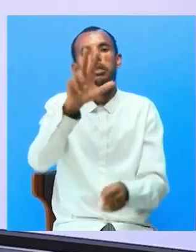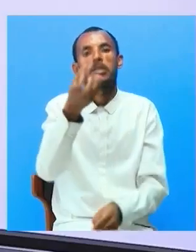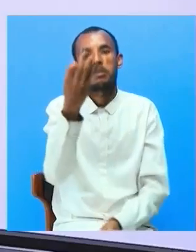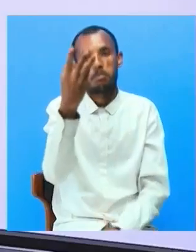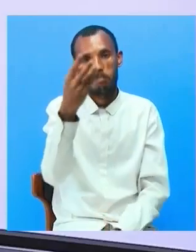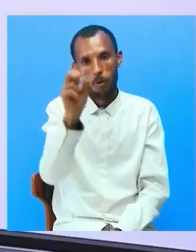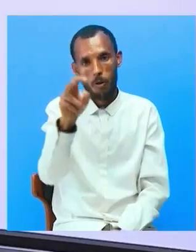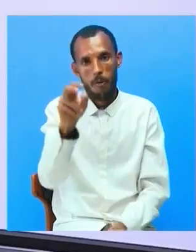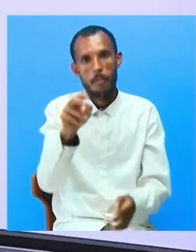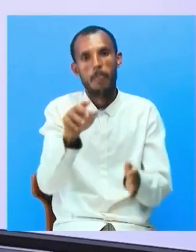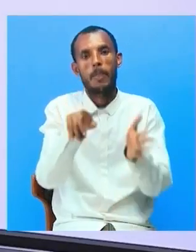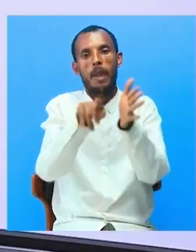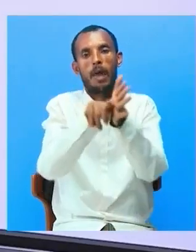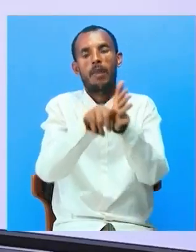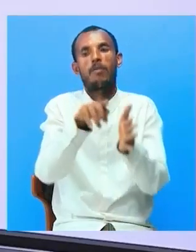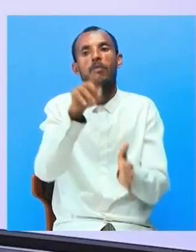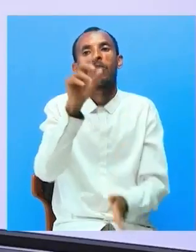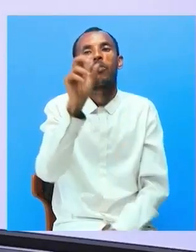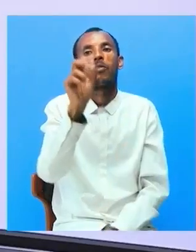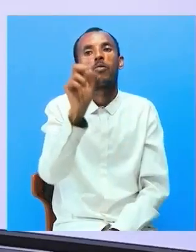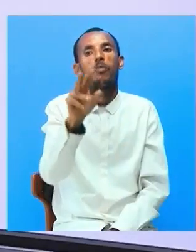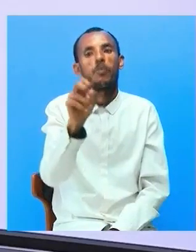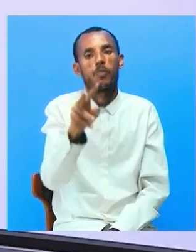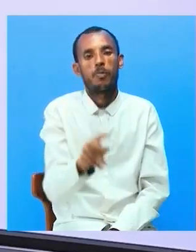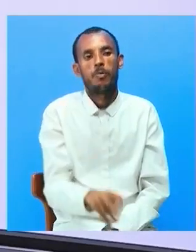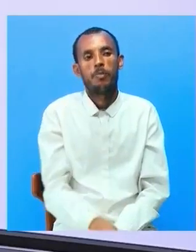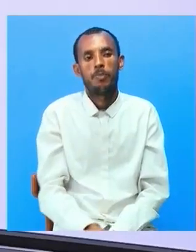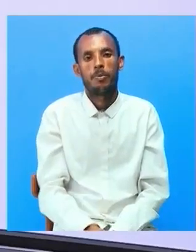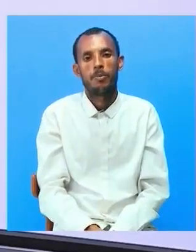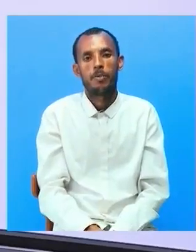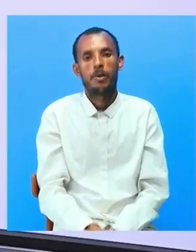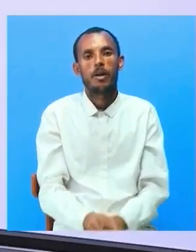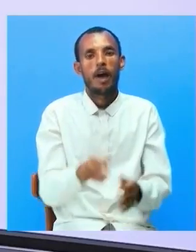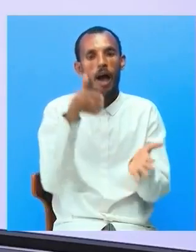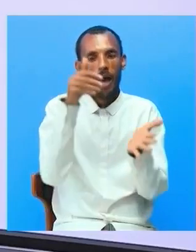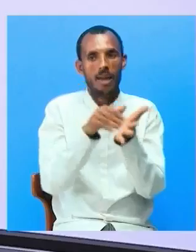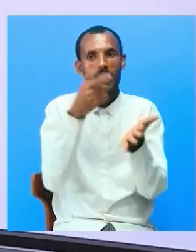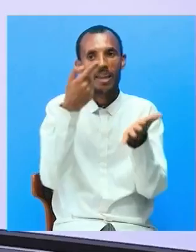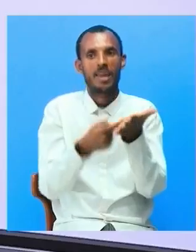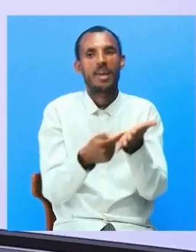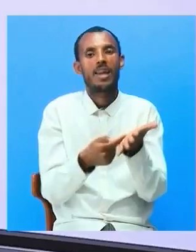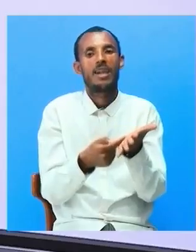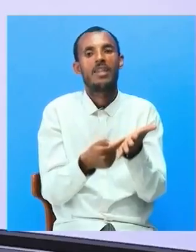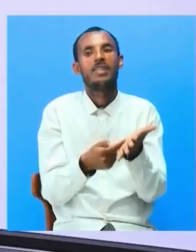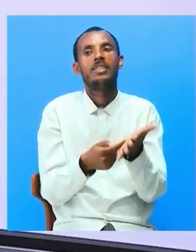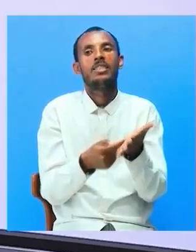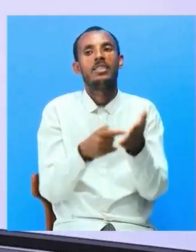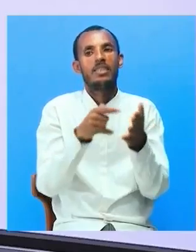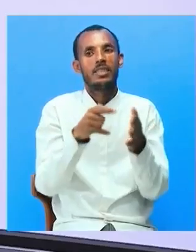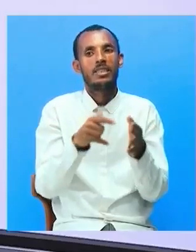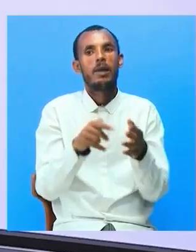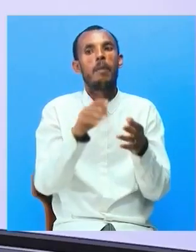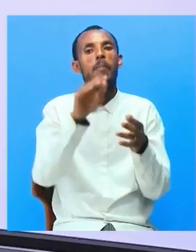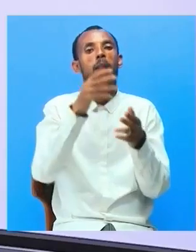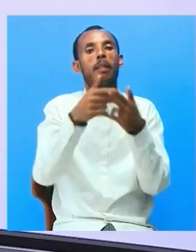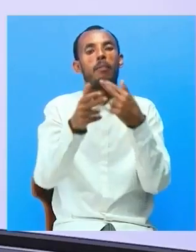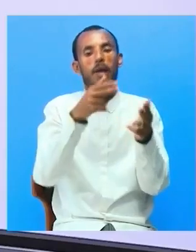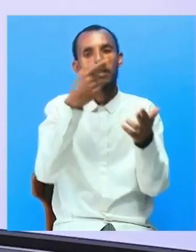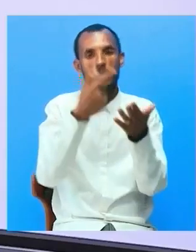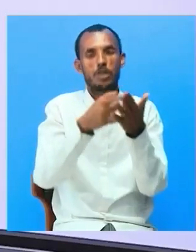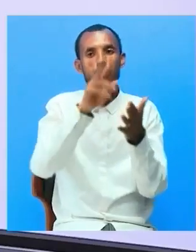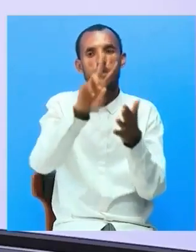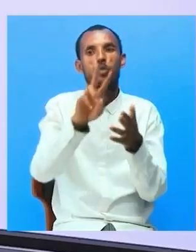3 is 12. Therefore, the answer will be this, -12. Again here, look this example. When you multiply these